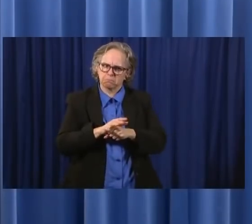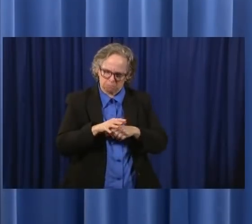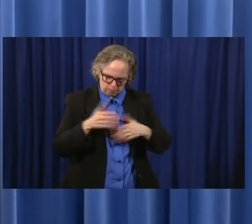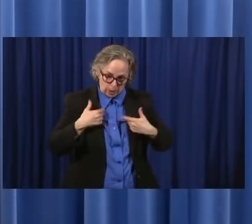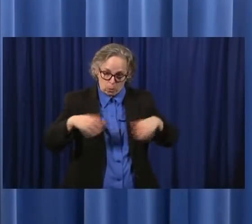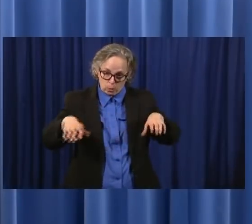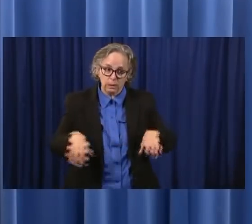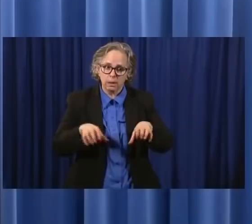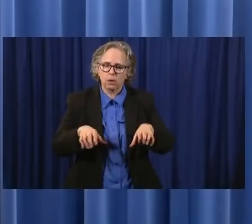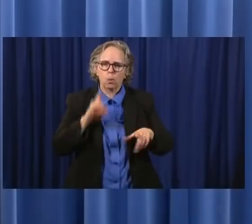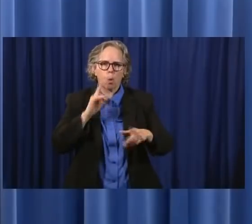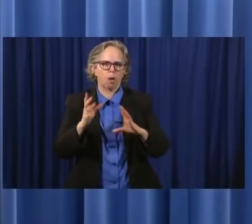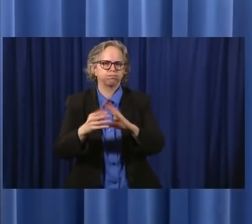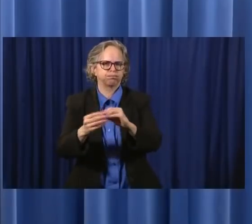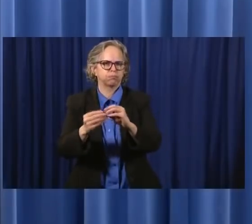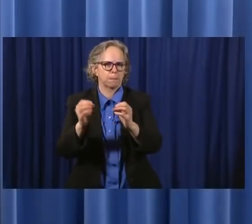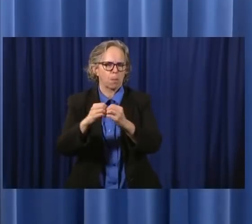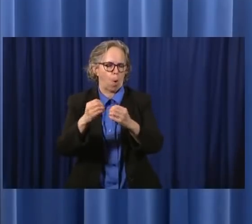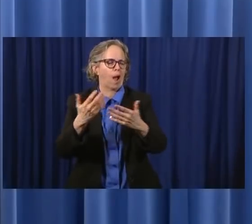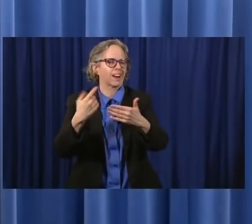week. Thank you.